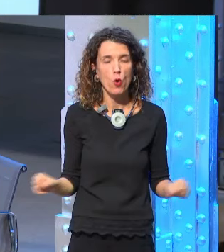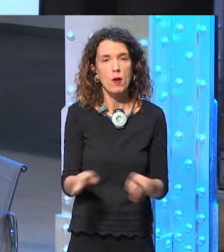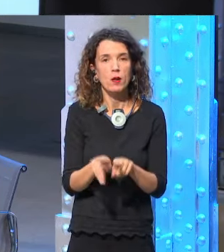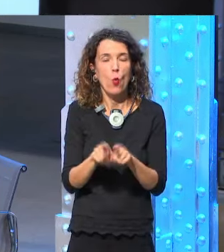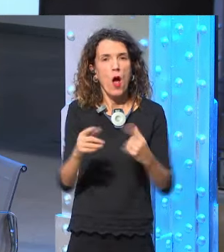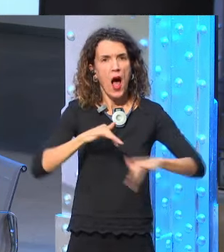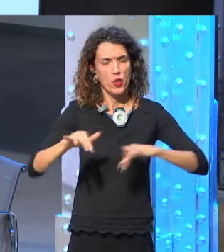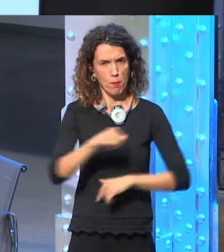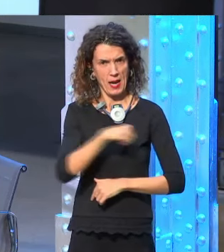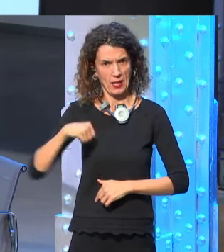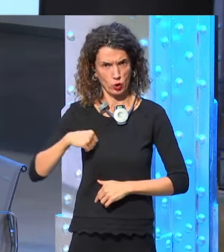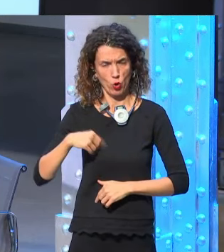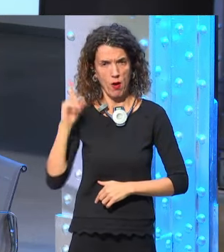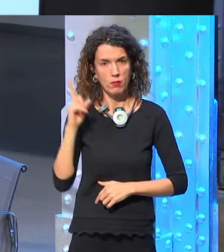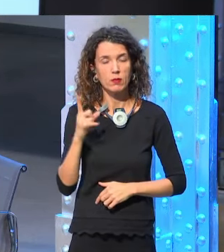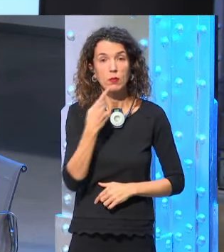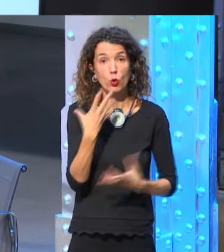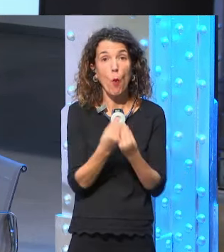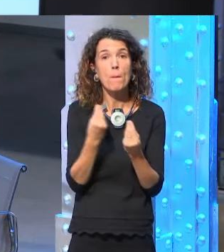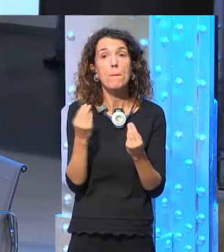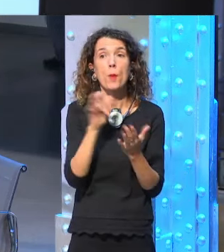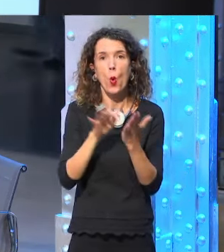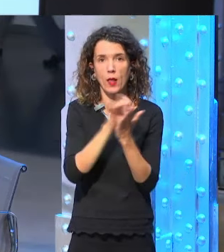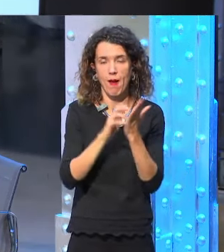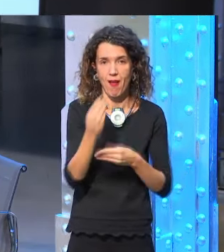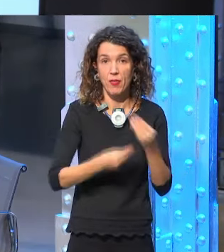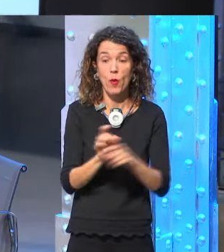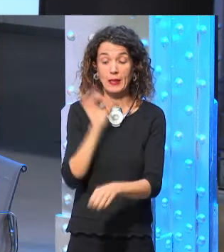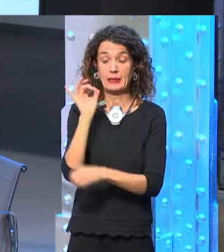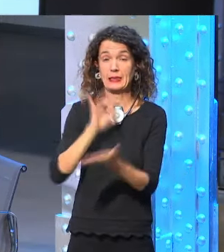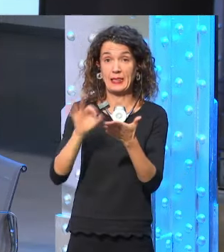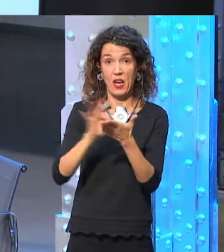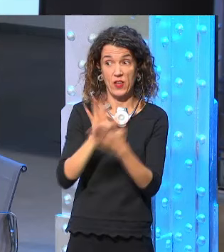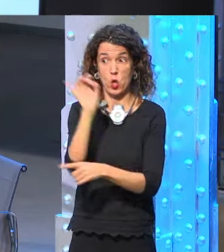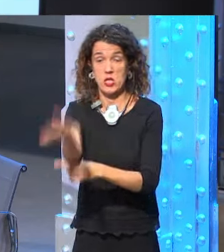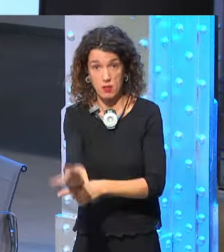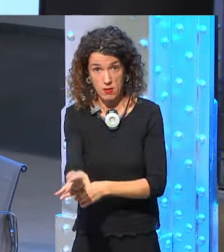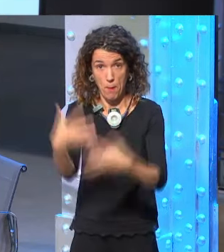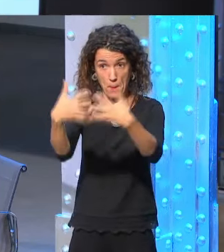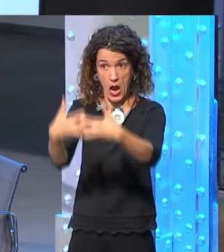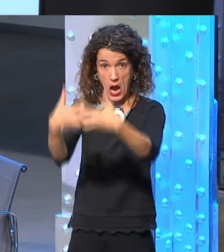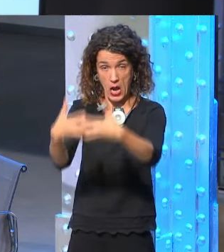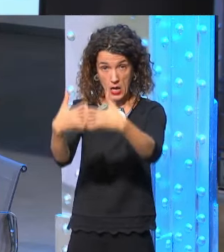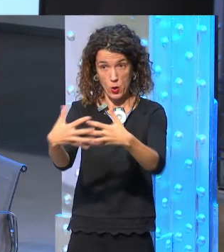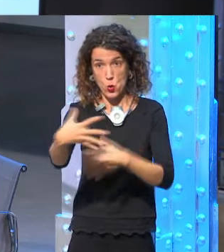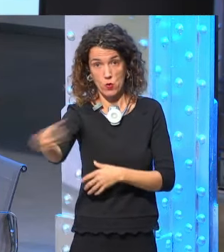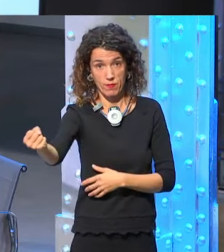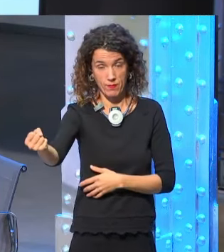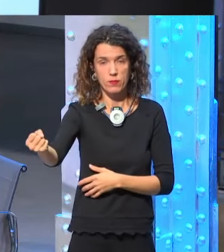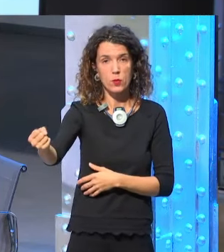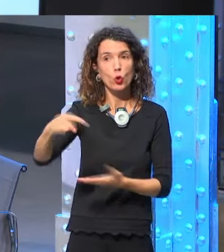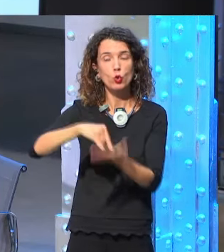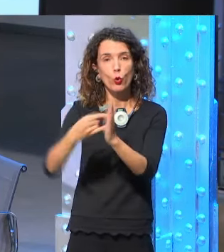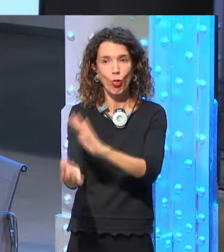you've done with your thumb. And then on a server it recreated this high-resolution surface. So from this low-resolution display to